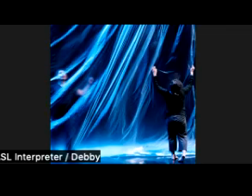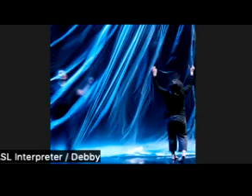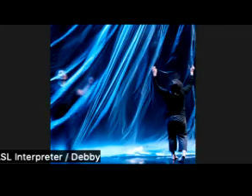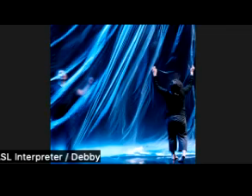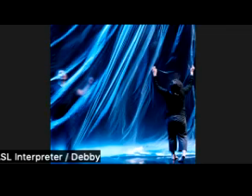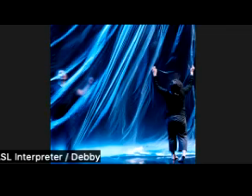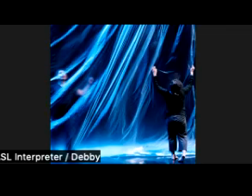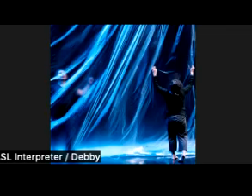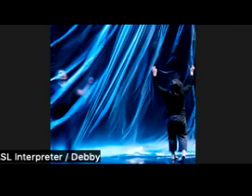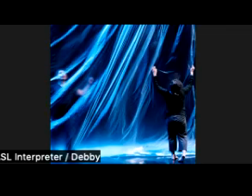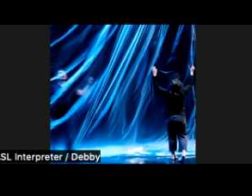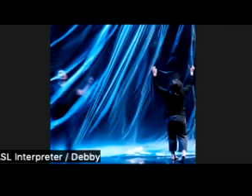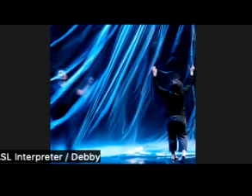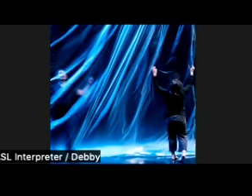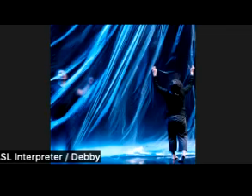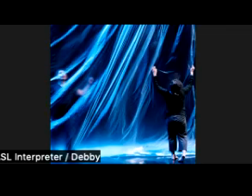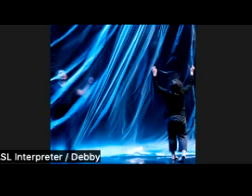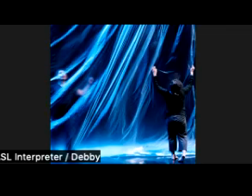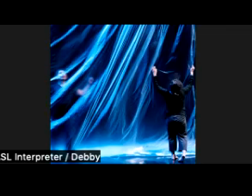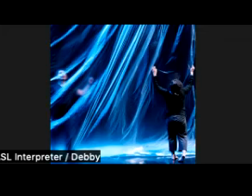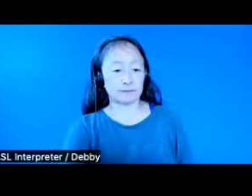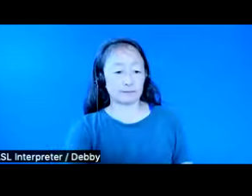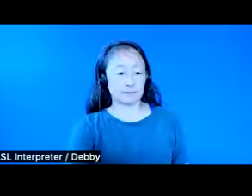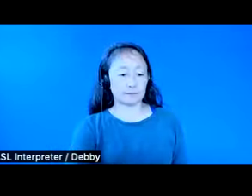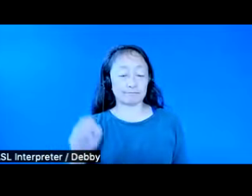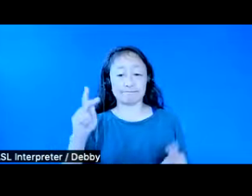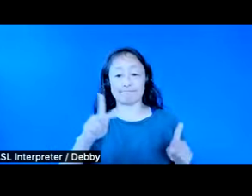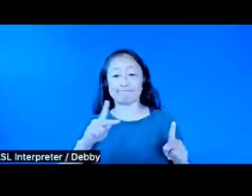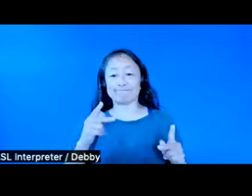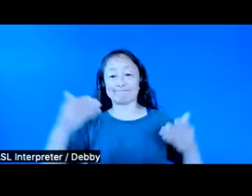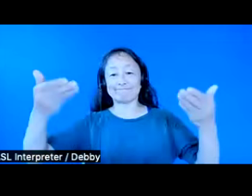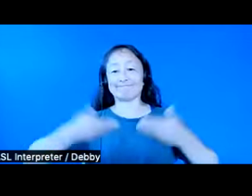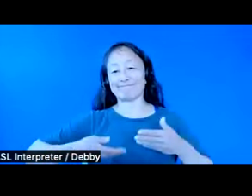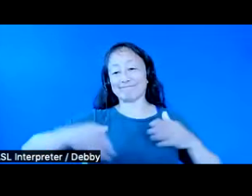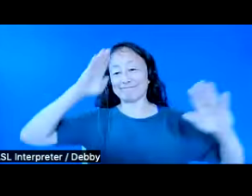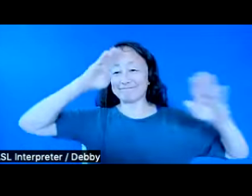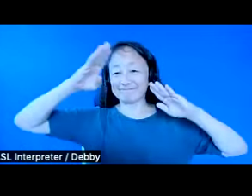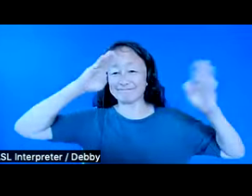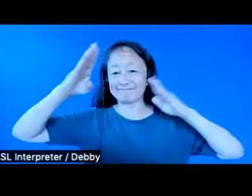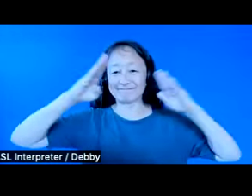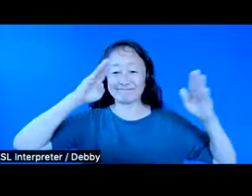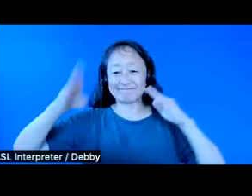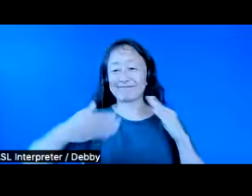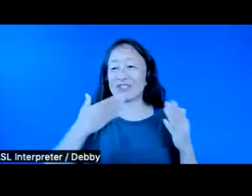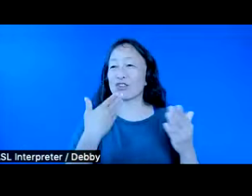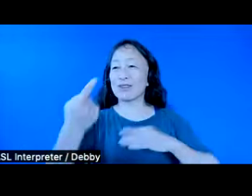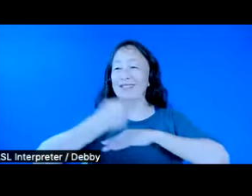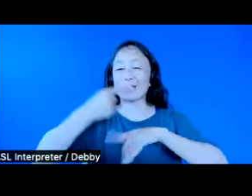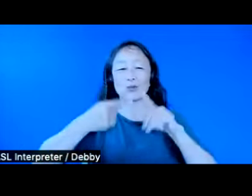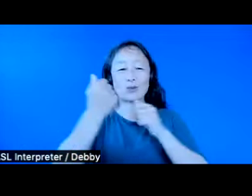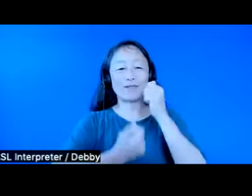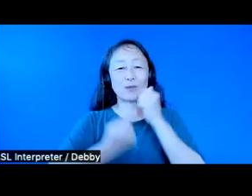All right then, so welcome. Hey, I'm Big Day. Good day to